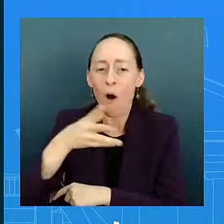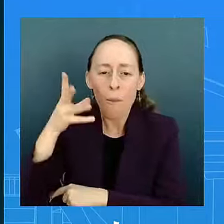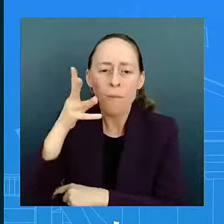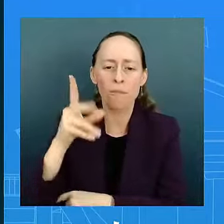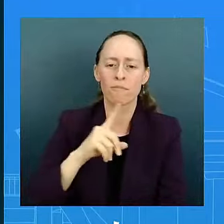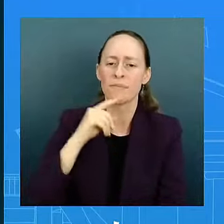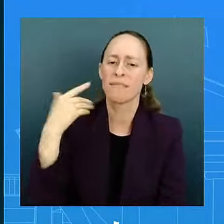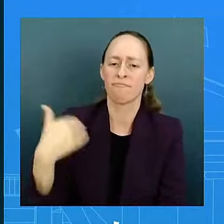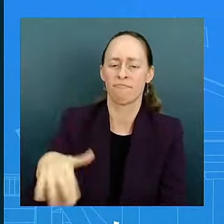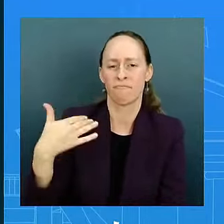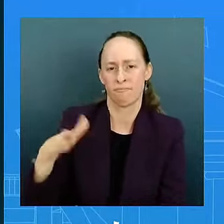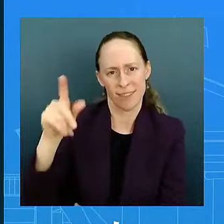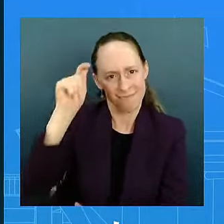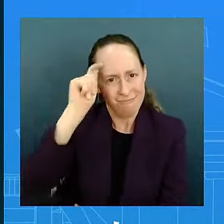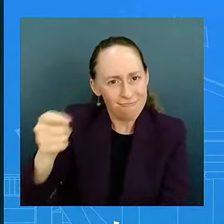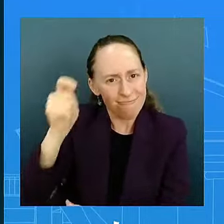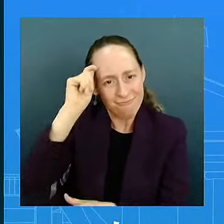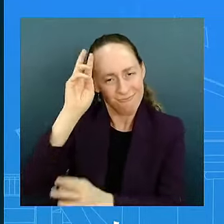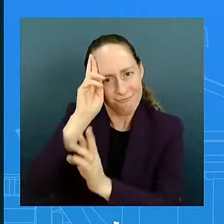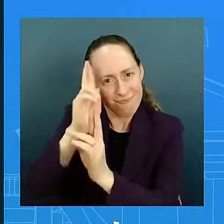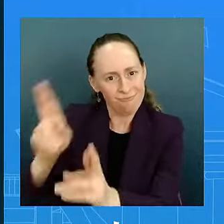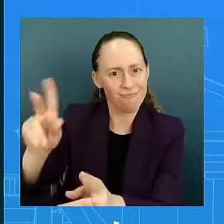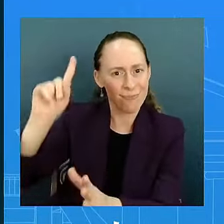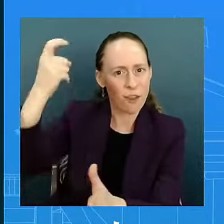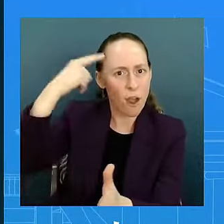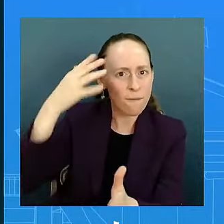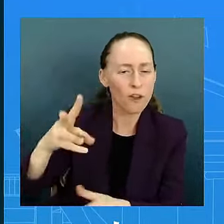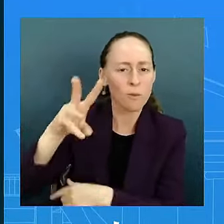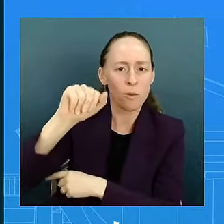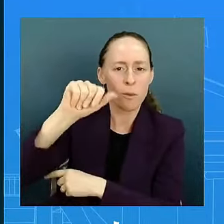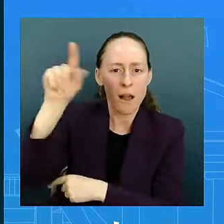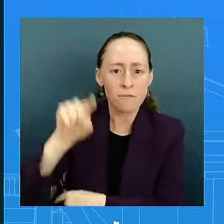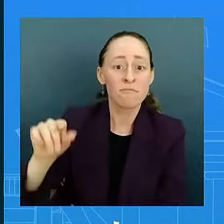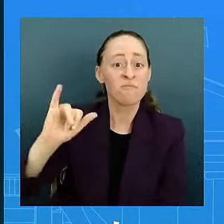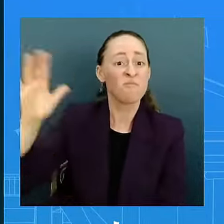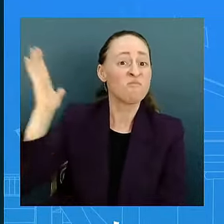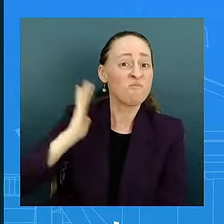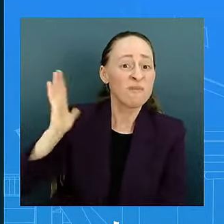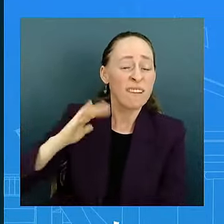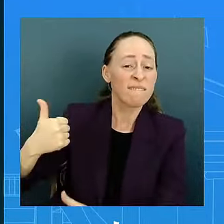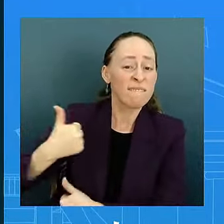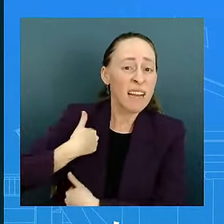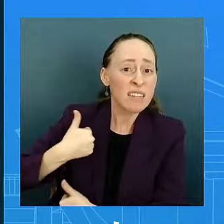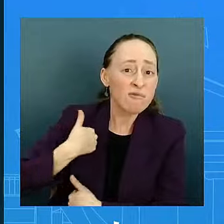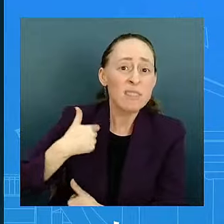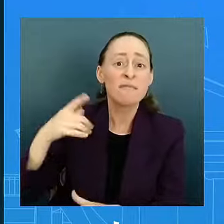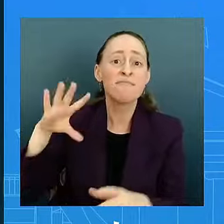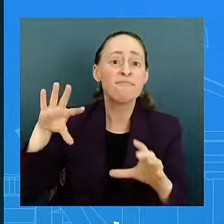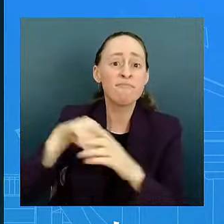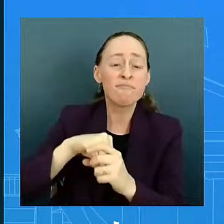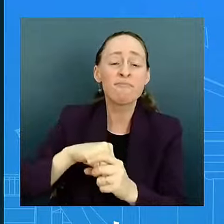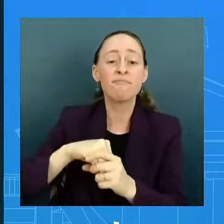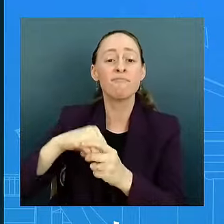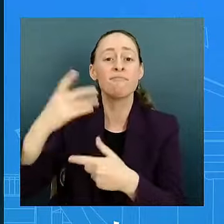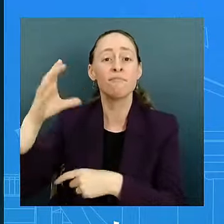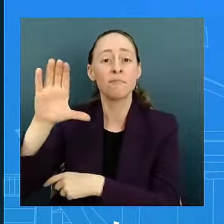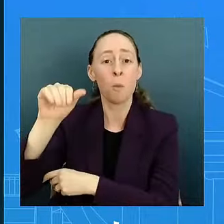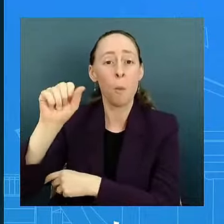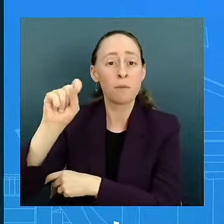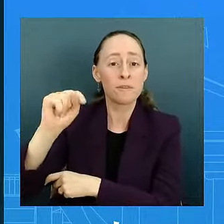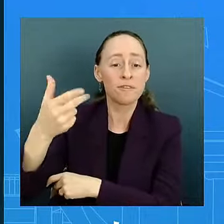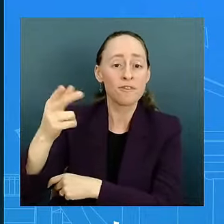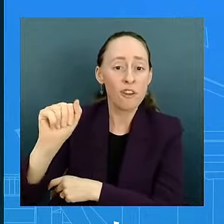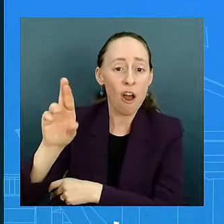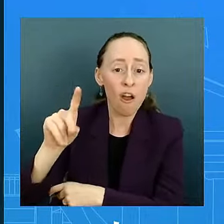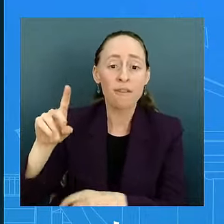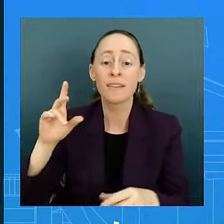years and becoming the highest ranking enlisted soldier to serve in Congress, serving his community as a teacher, as a high